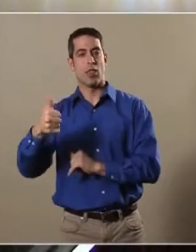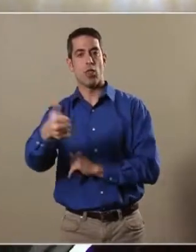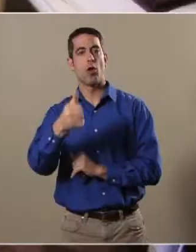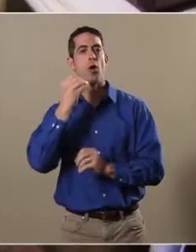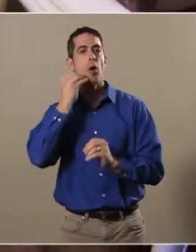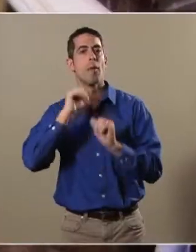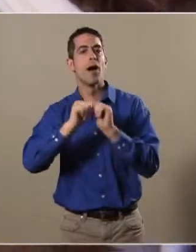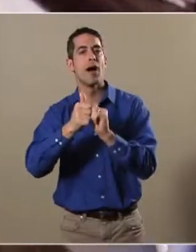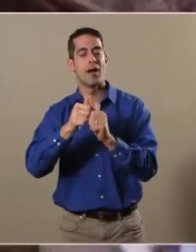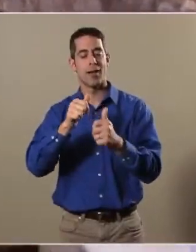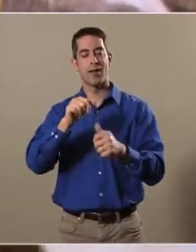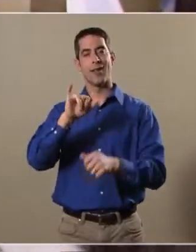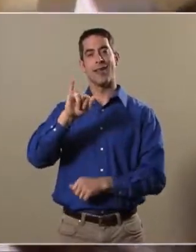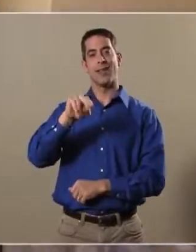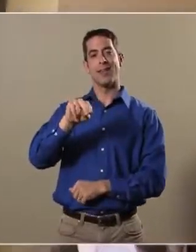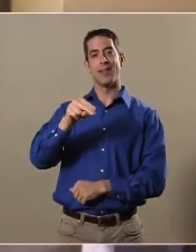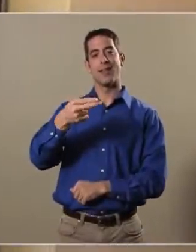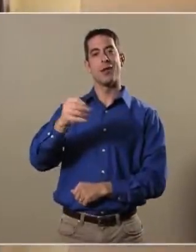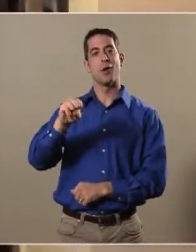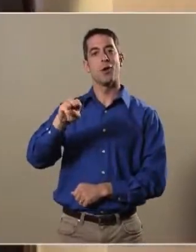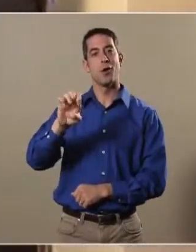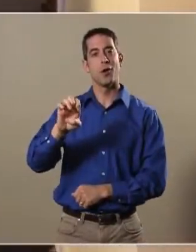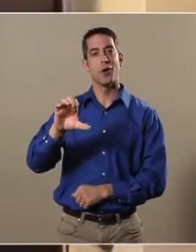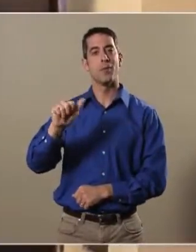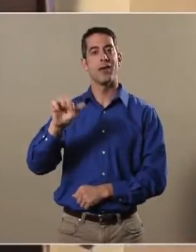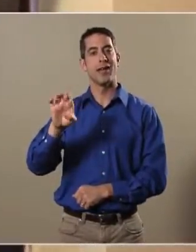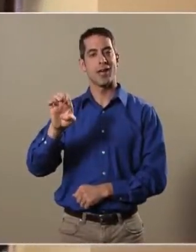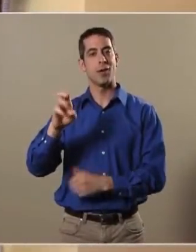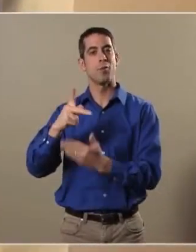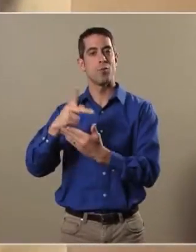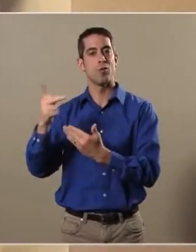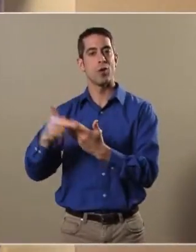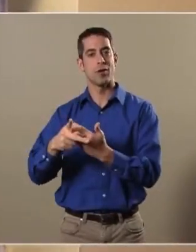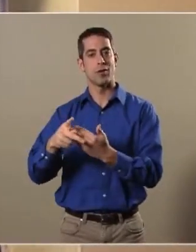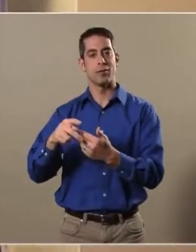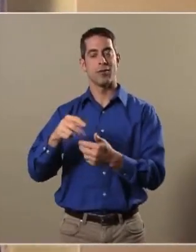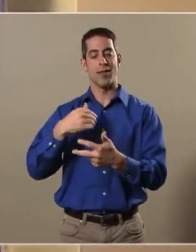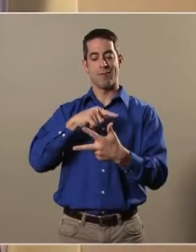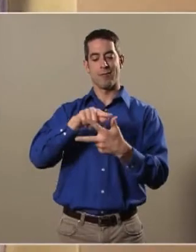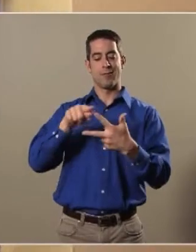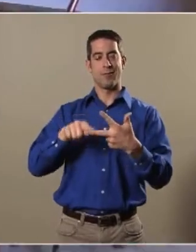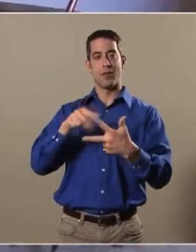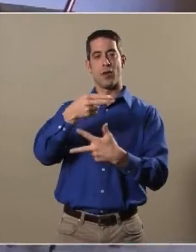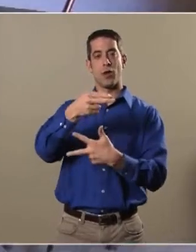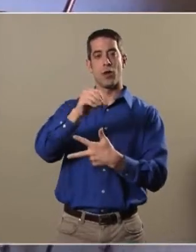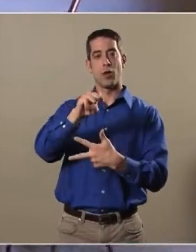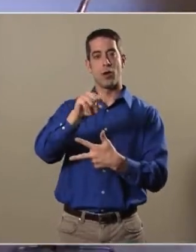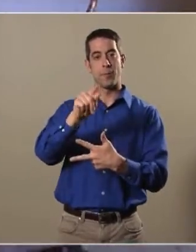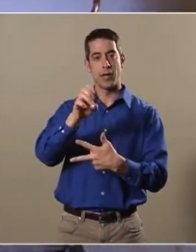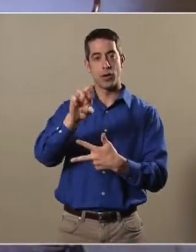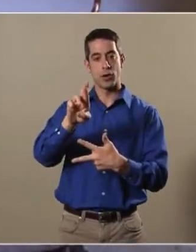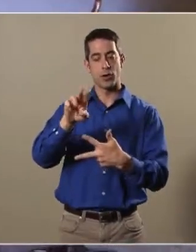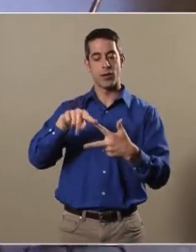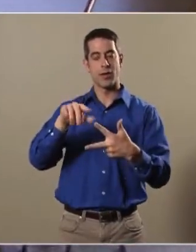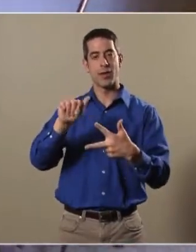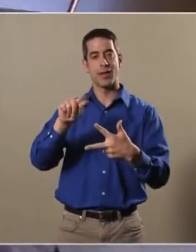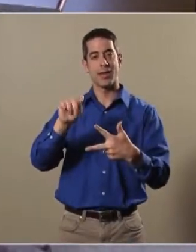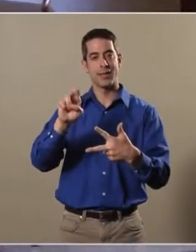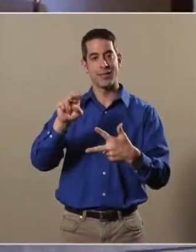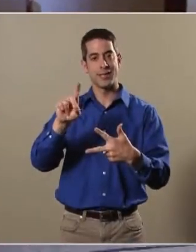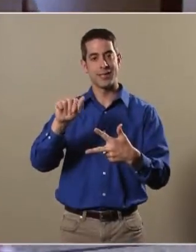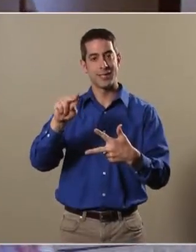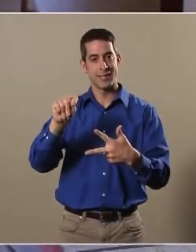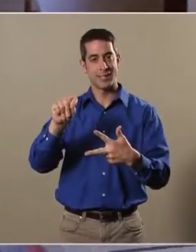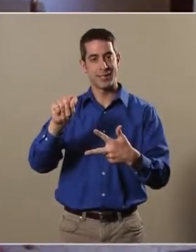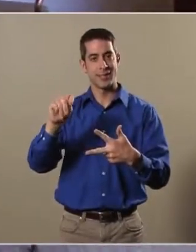League provides homemaker, attendant care, and respite care services on a fee-for-service basis in the homes of those we serve.